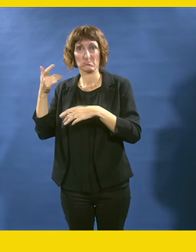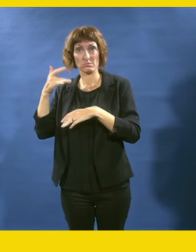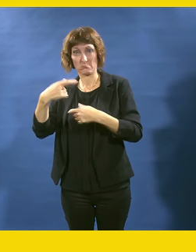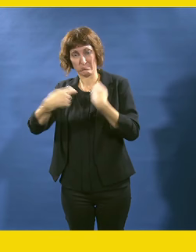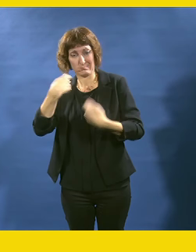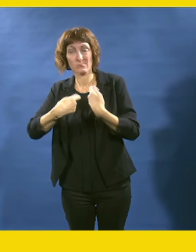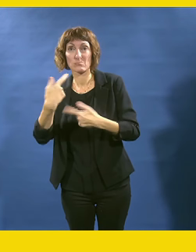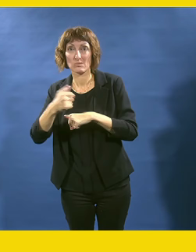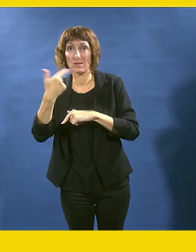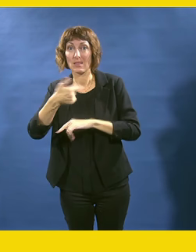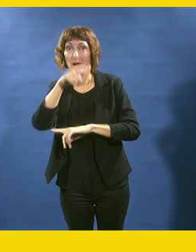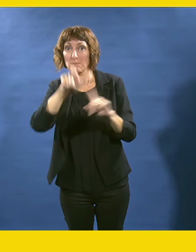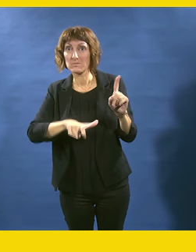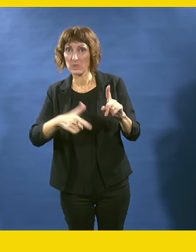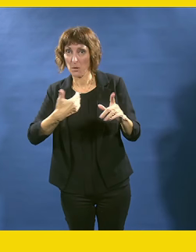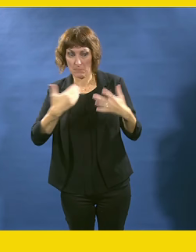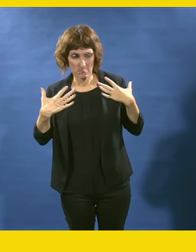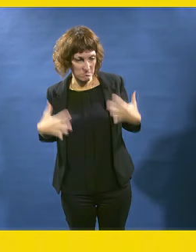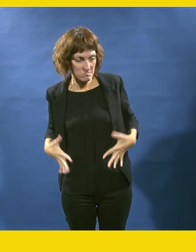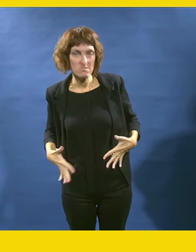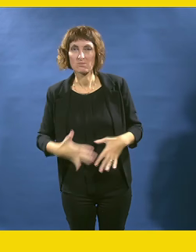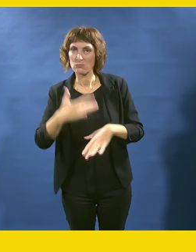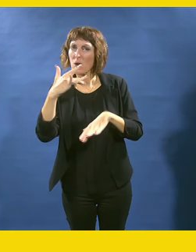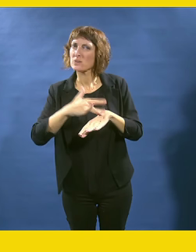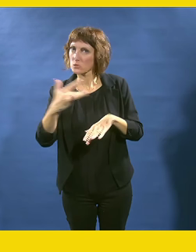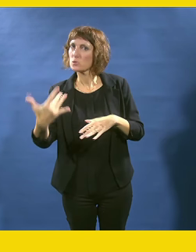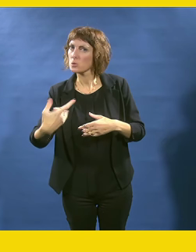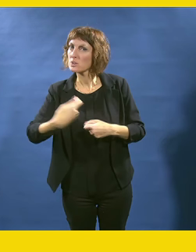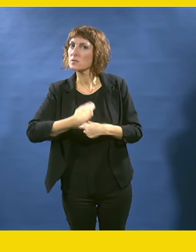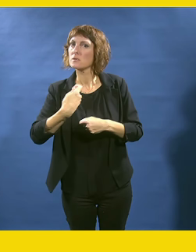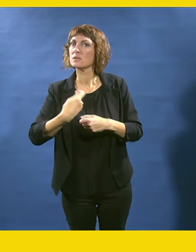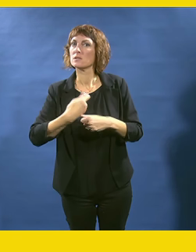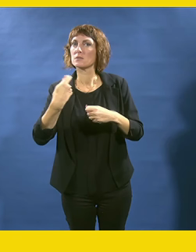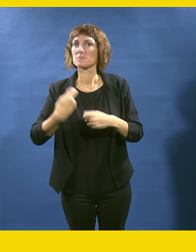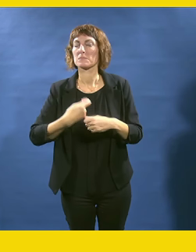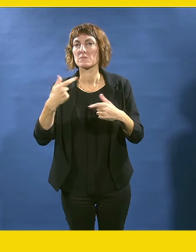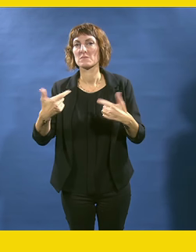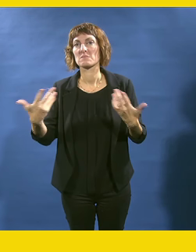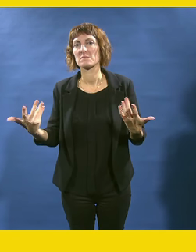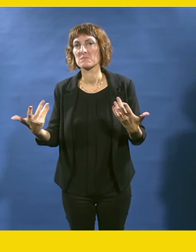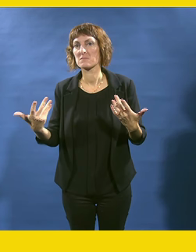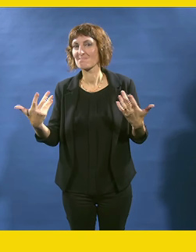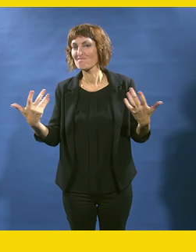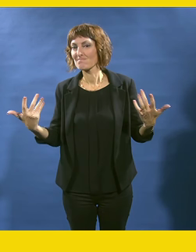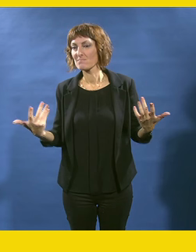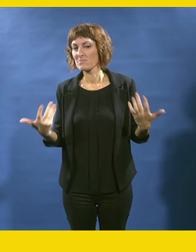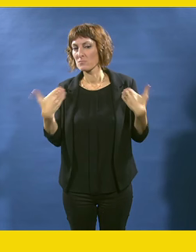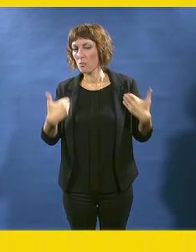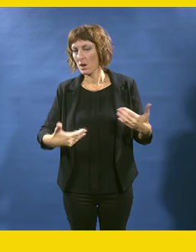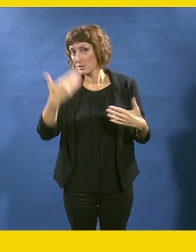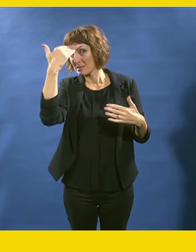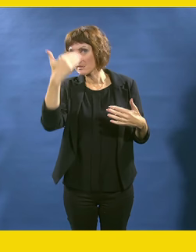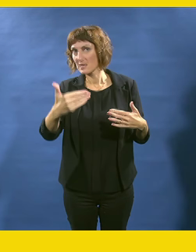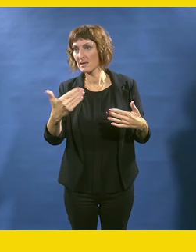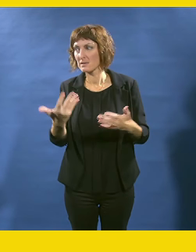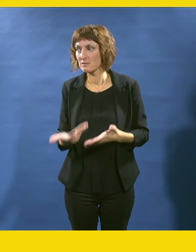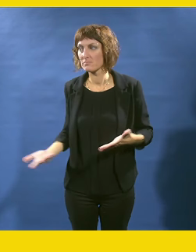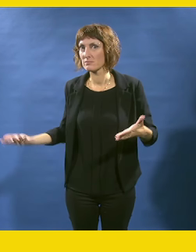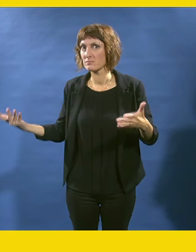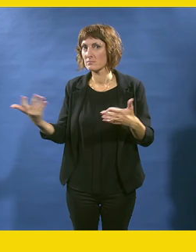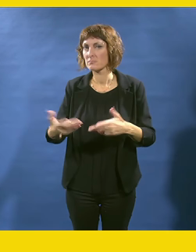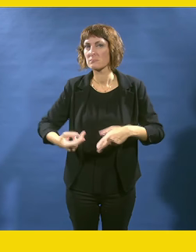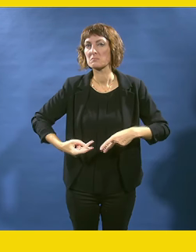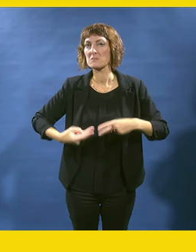the brutal reality of human rights violation against women. Every day they